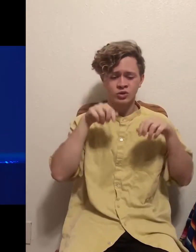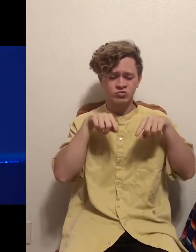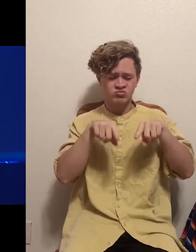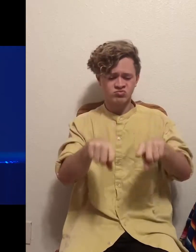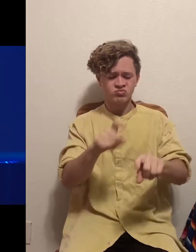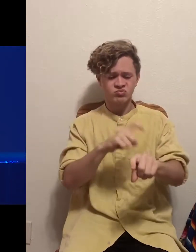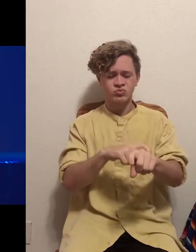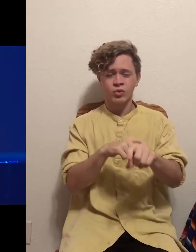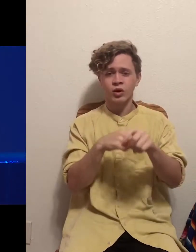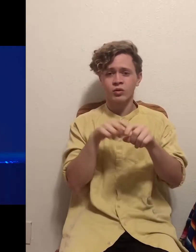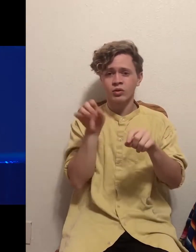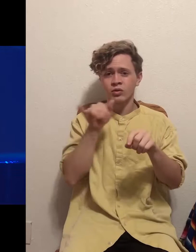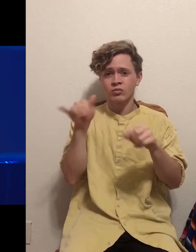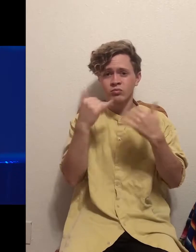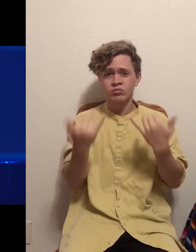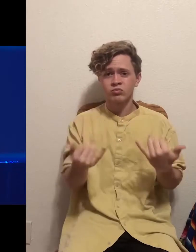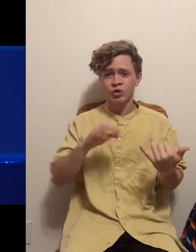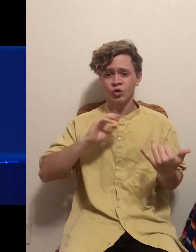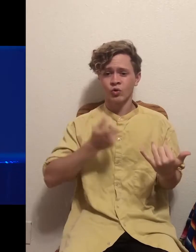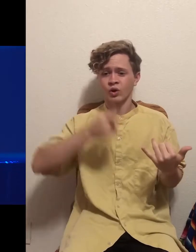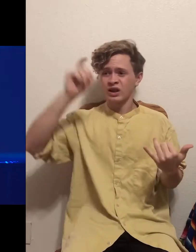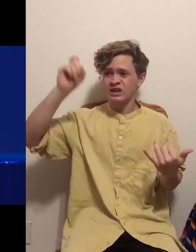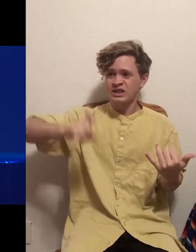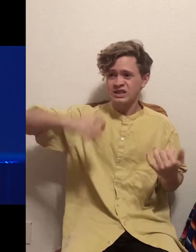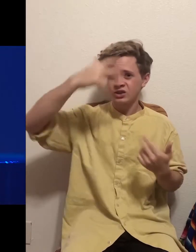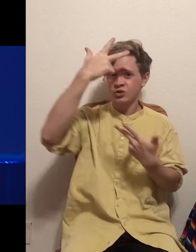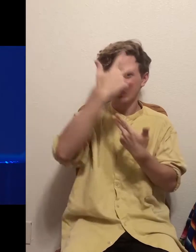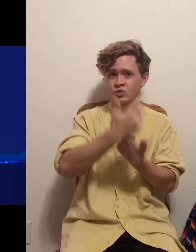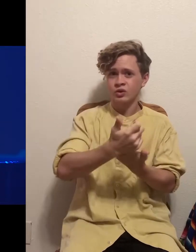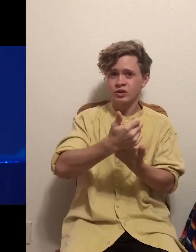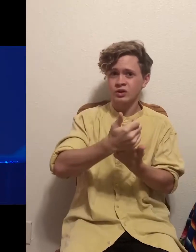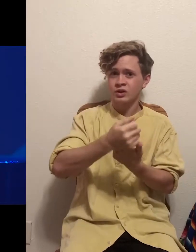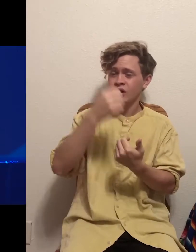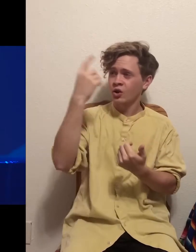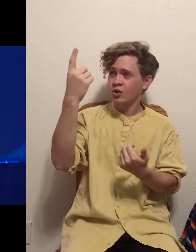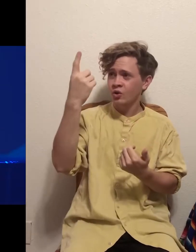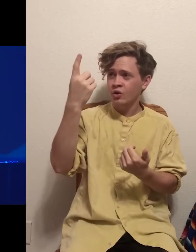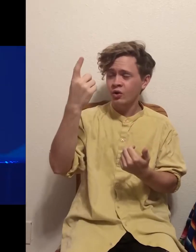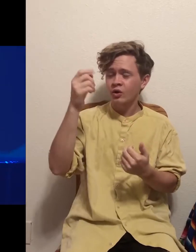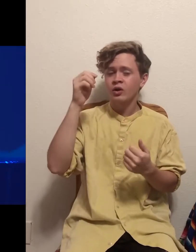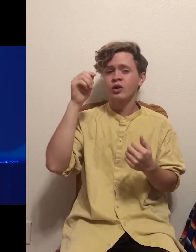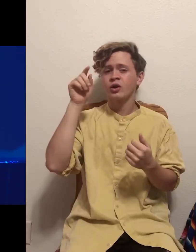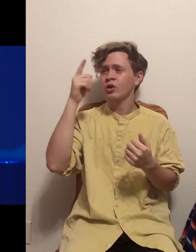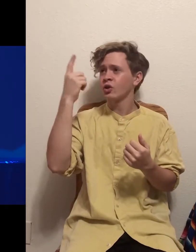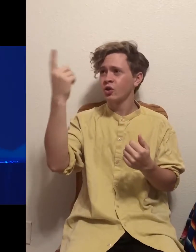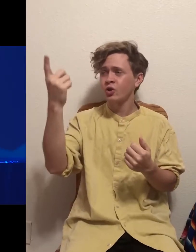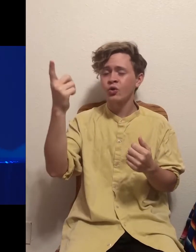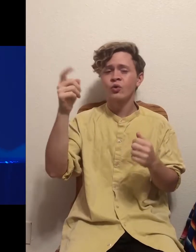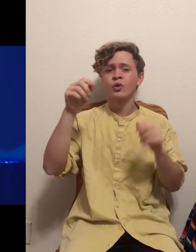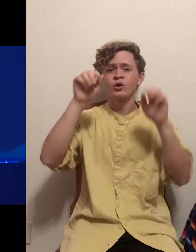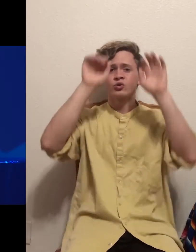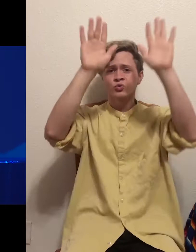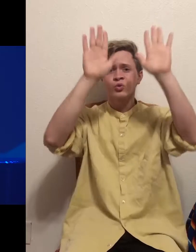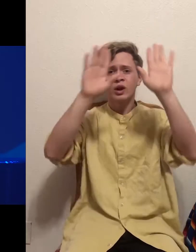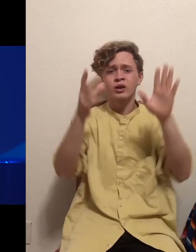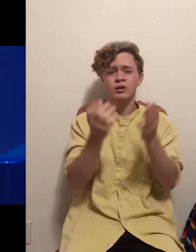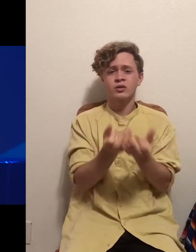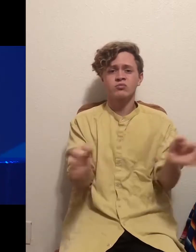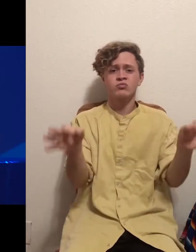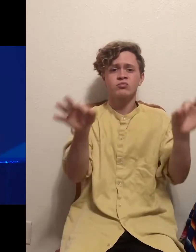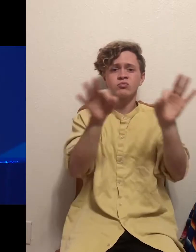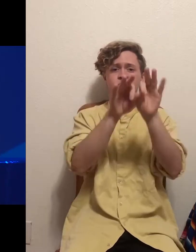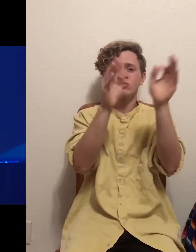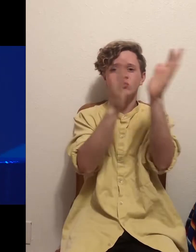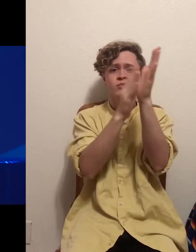times like this, we need to trust in the great I am. And Father, you are greatly to be praised. And we thank you